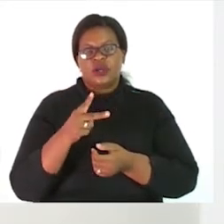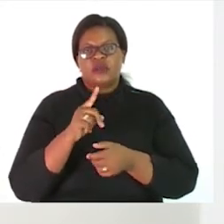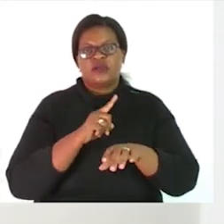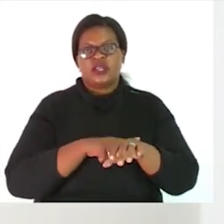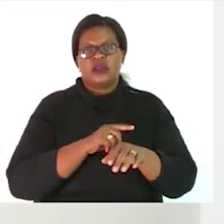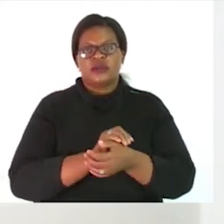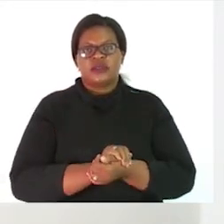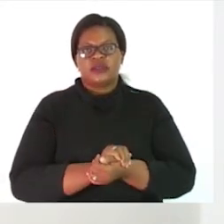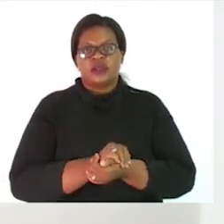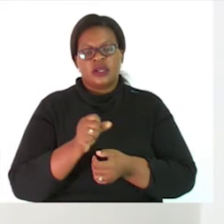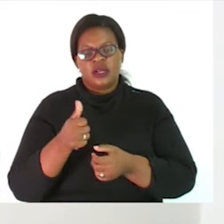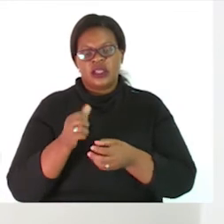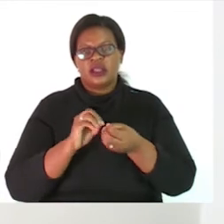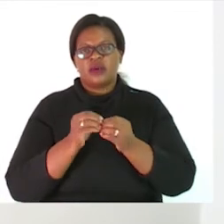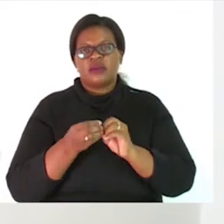Any other number?